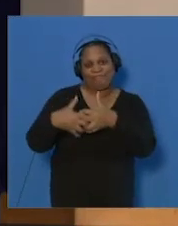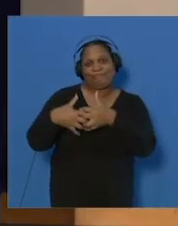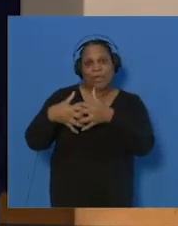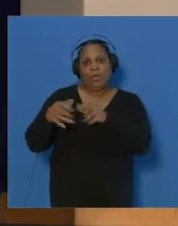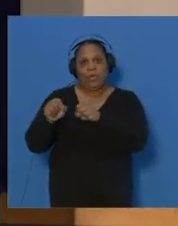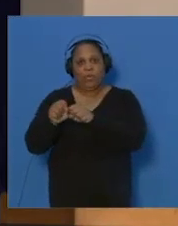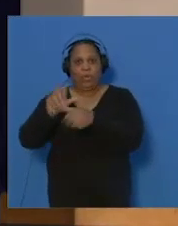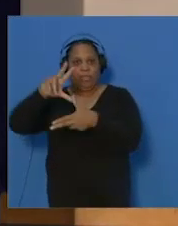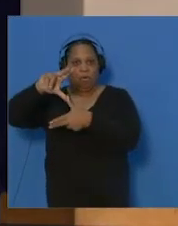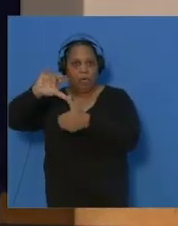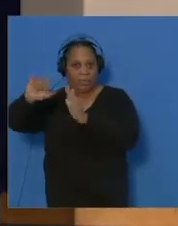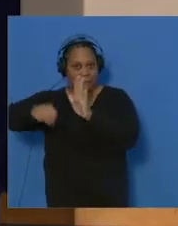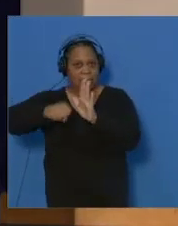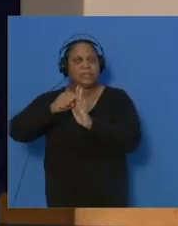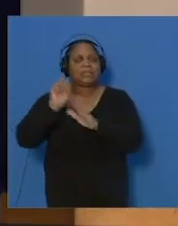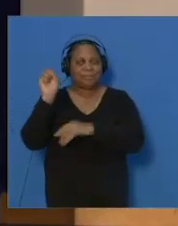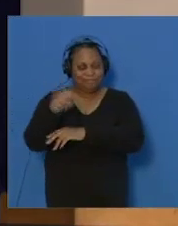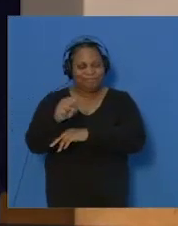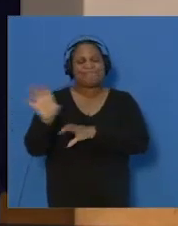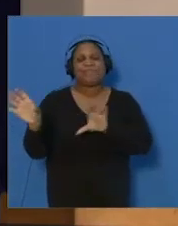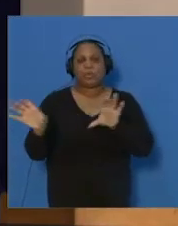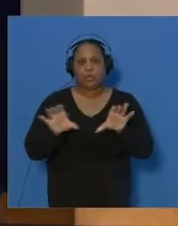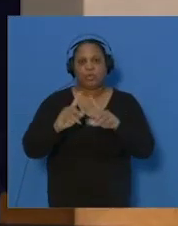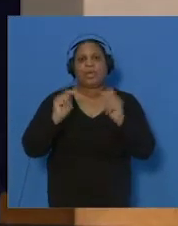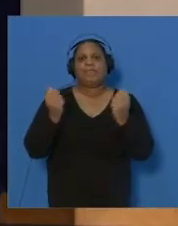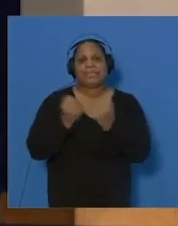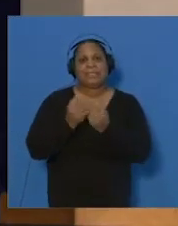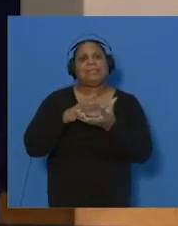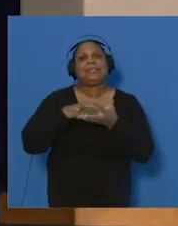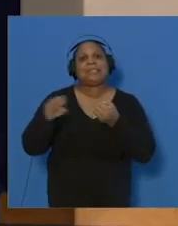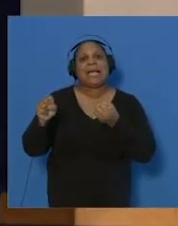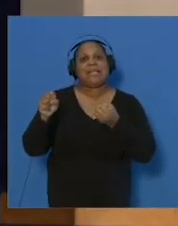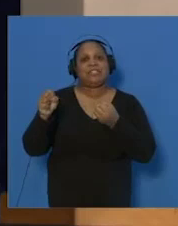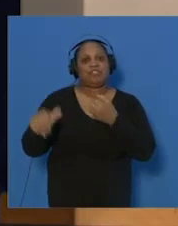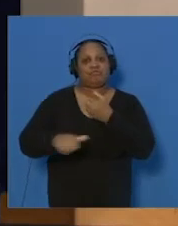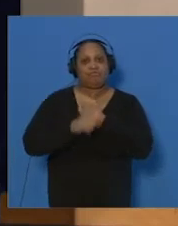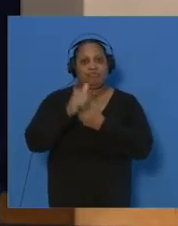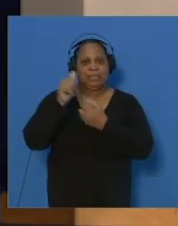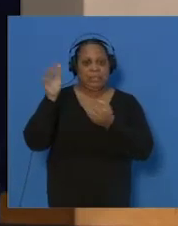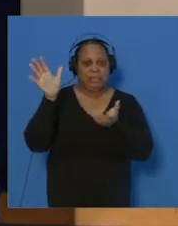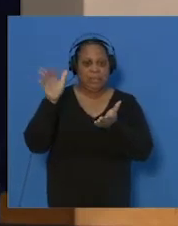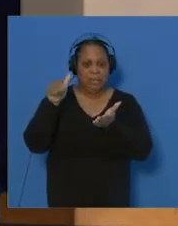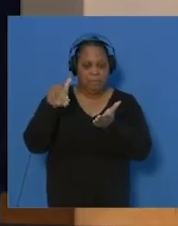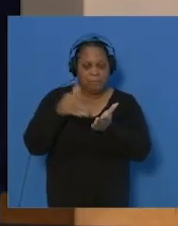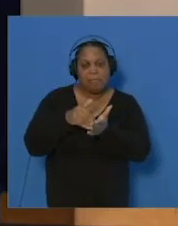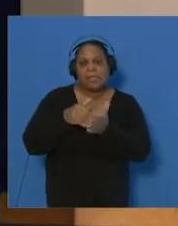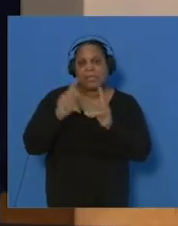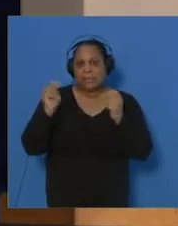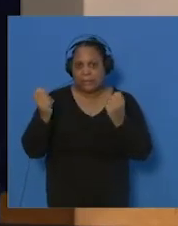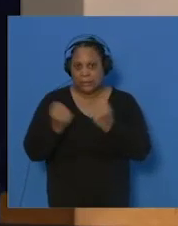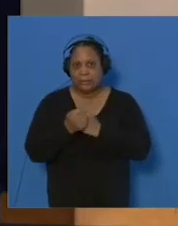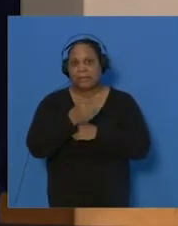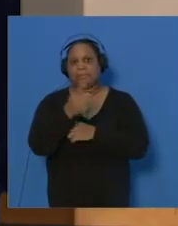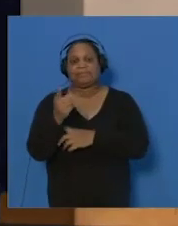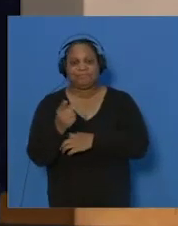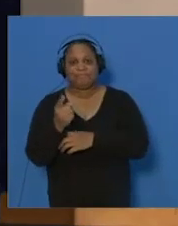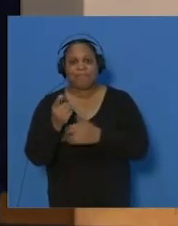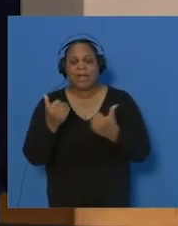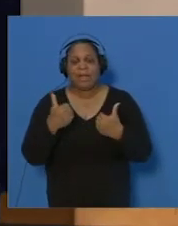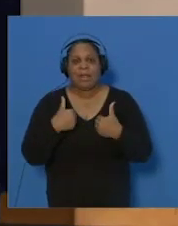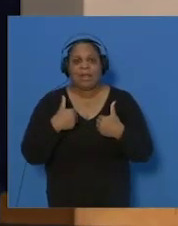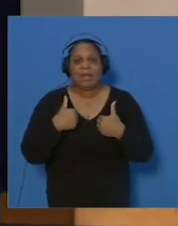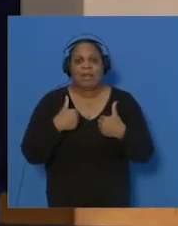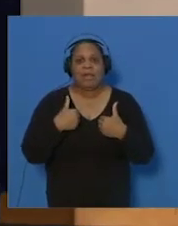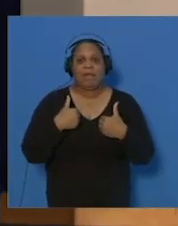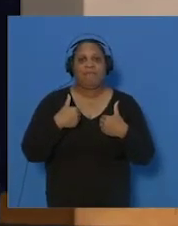hurricane season, and we are prepared to do so. We have a team called the Disaster Risk Reduction and Mitigation Team, and they have an element of our